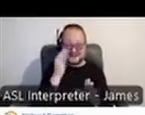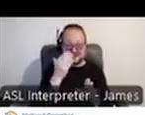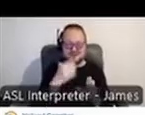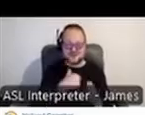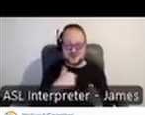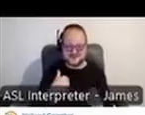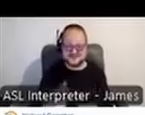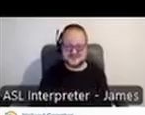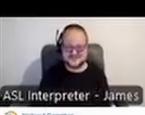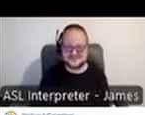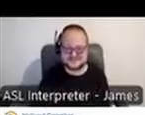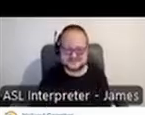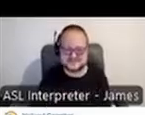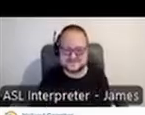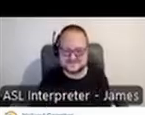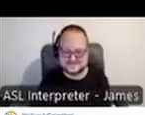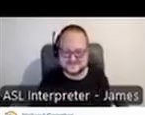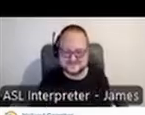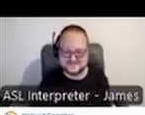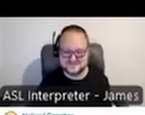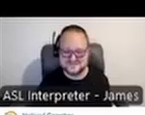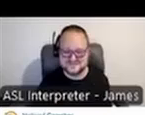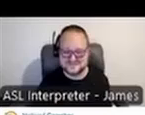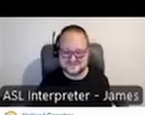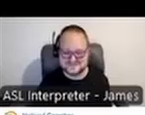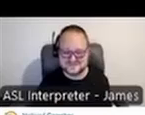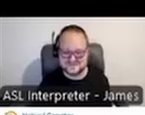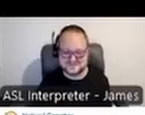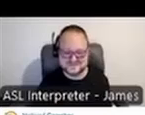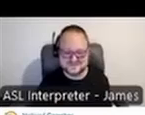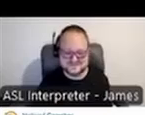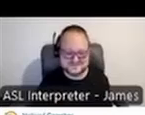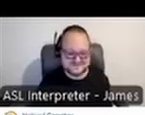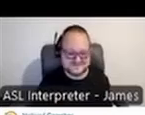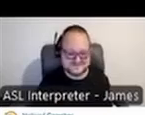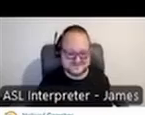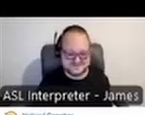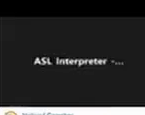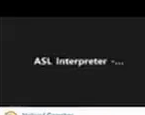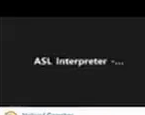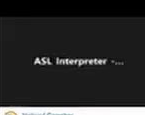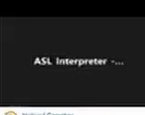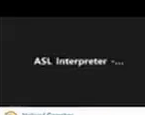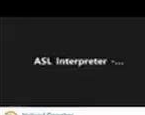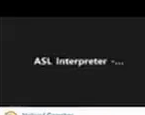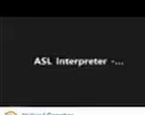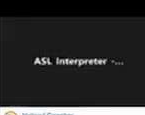of the grantees trying to realize this idea of incorporating caregivers as truly partners in